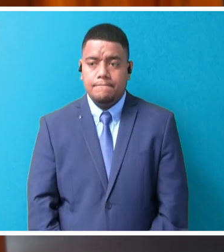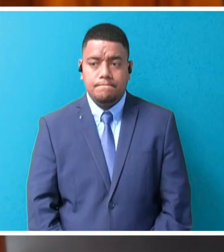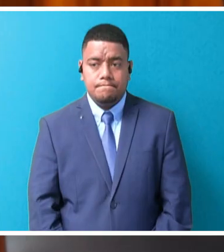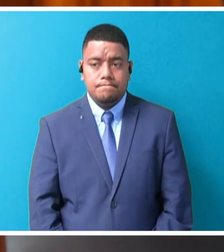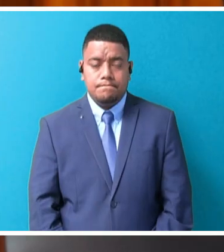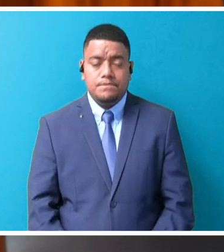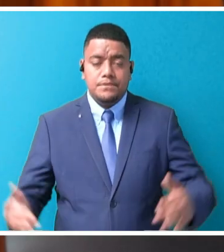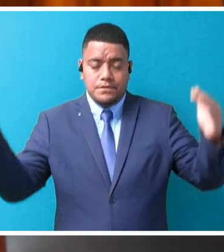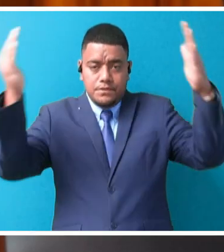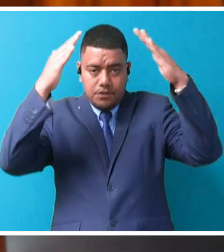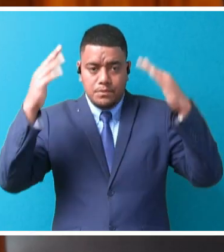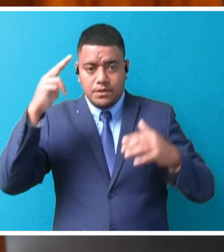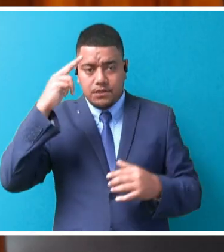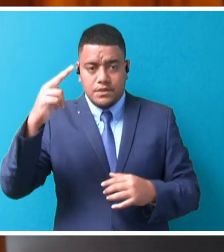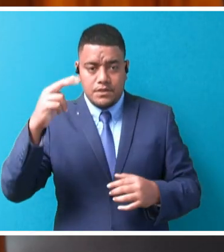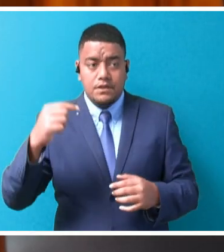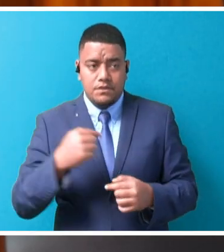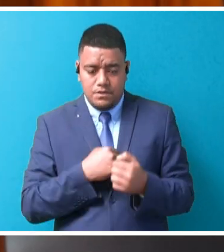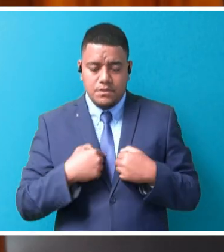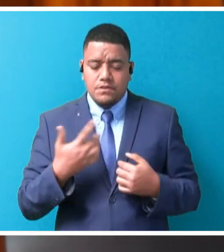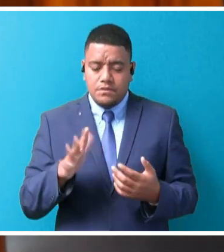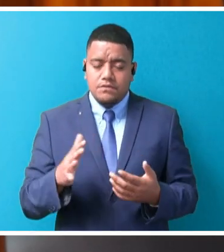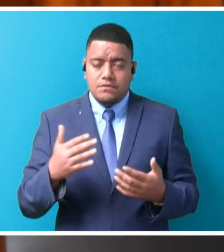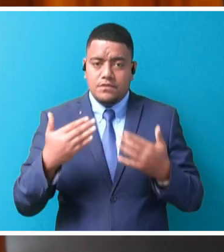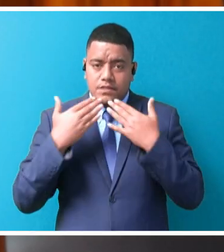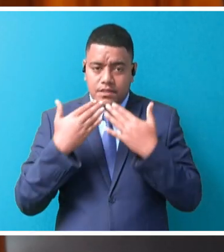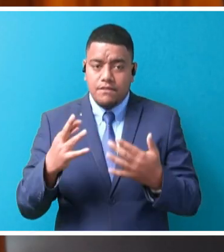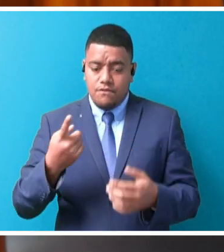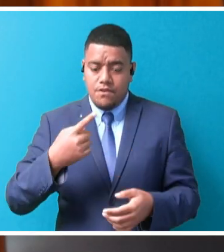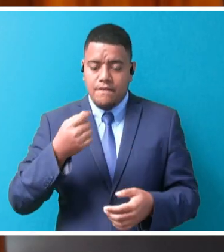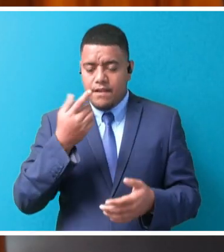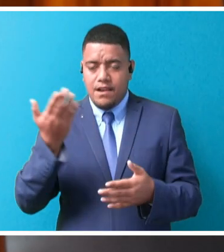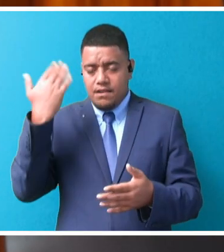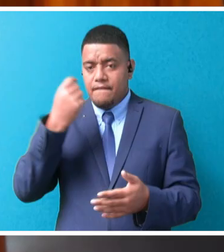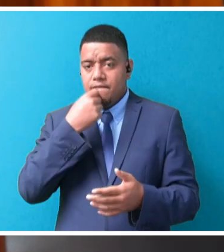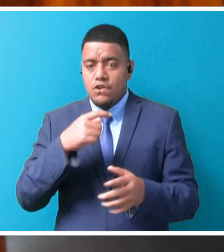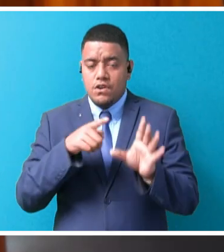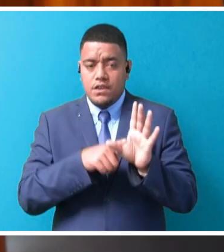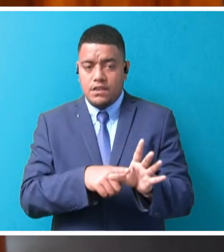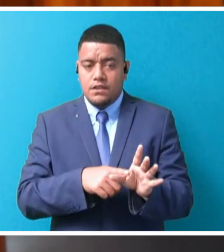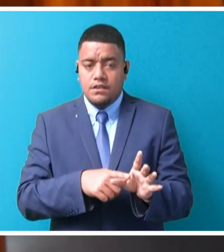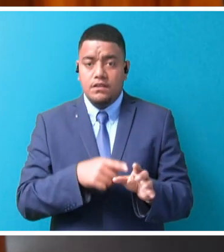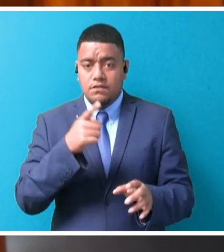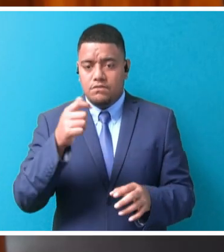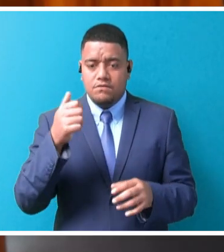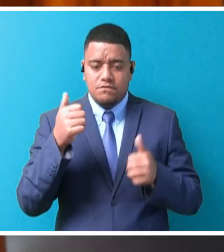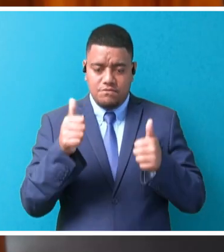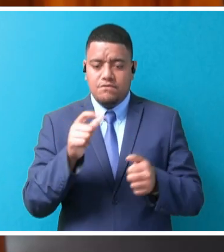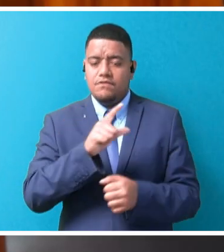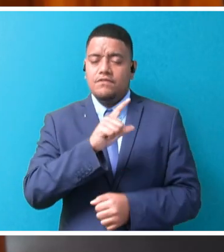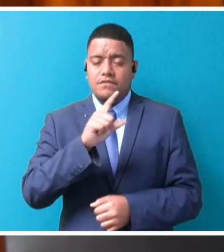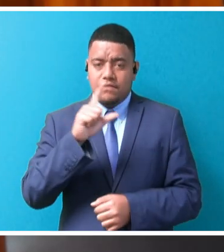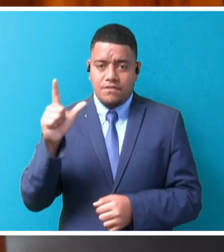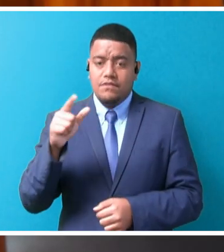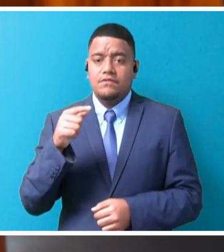Mr. Speaker, sir, we've been fortunate over the last few years that the good Lord has seen fit to spare our country